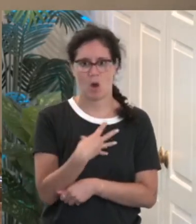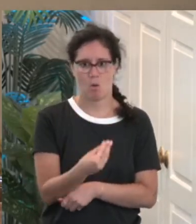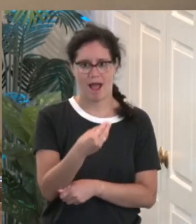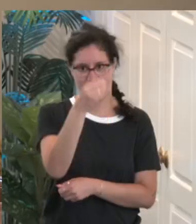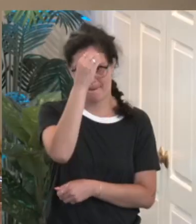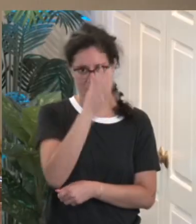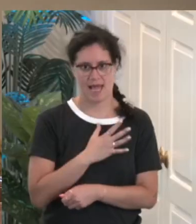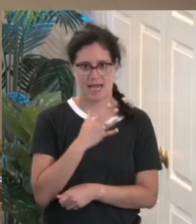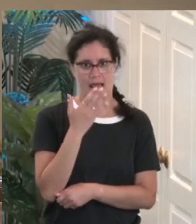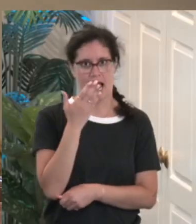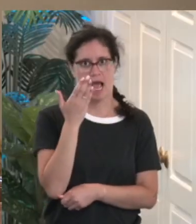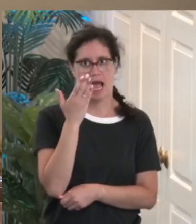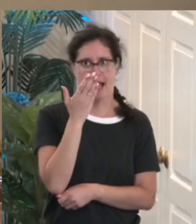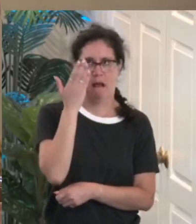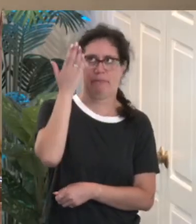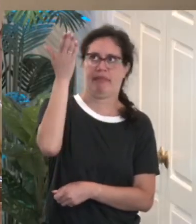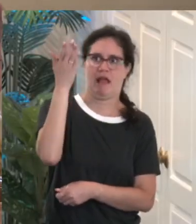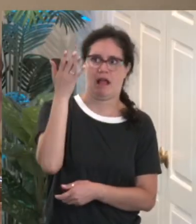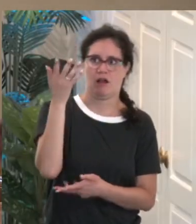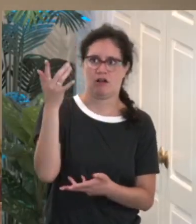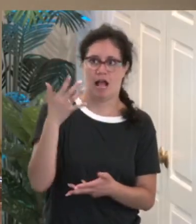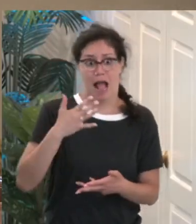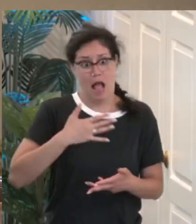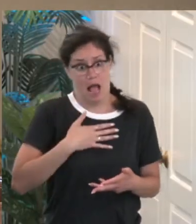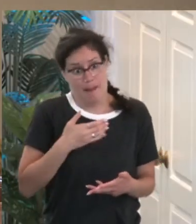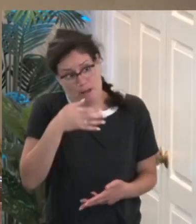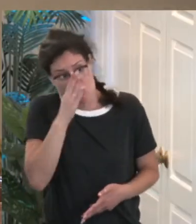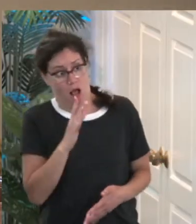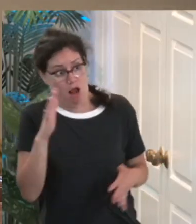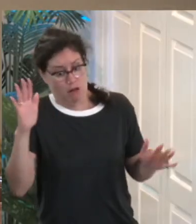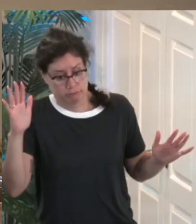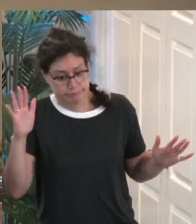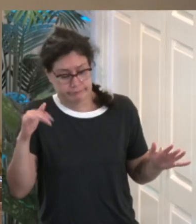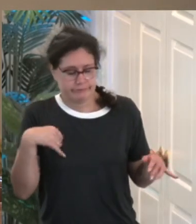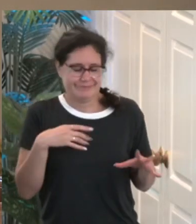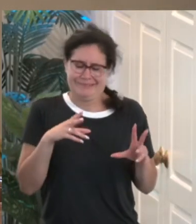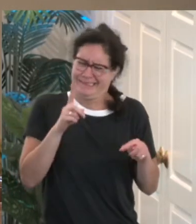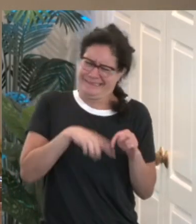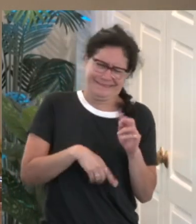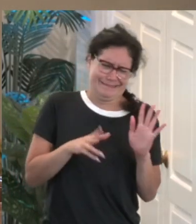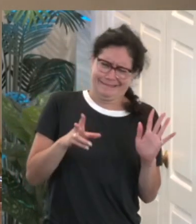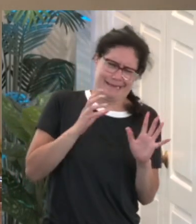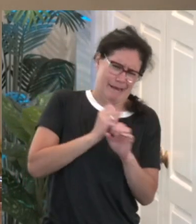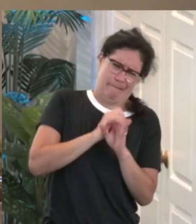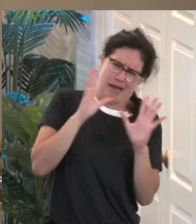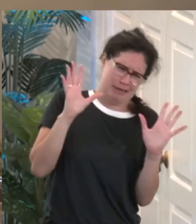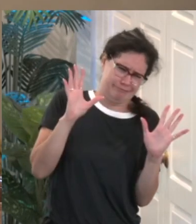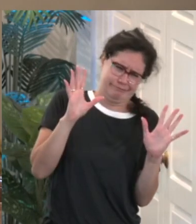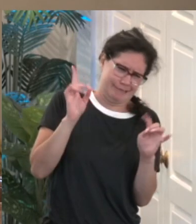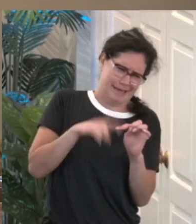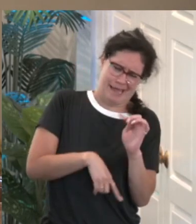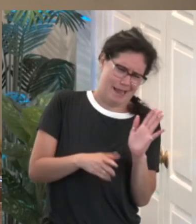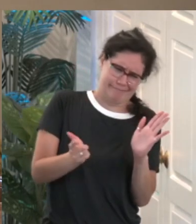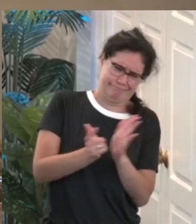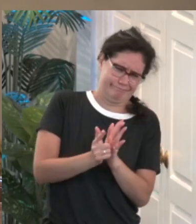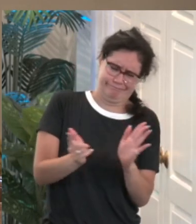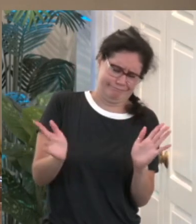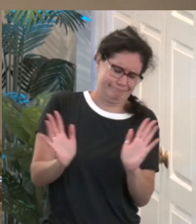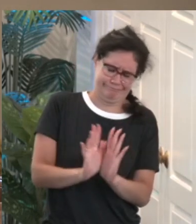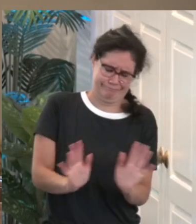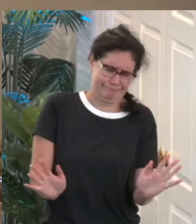there saying, I'm God. I can't go there. I can't go there. I can't go